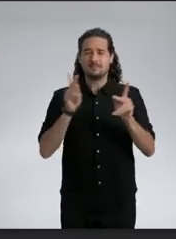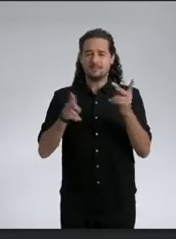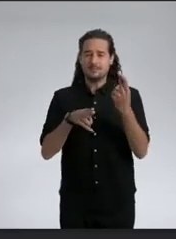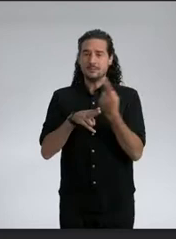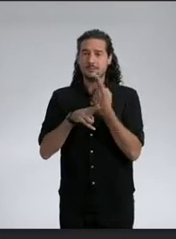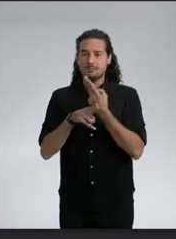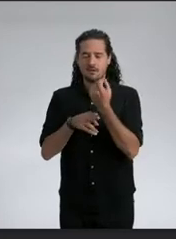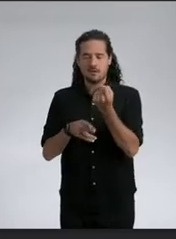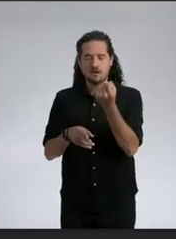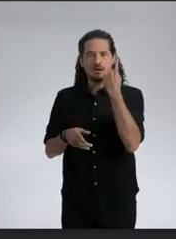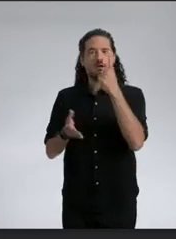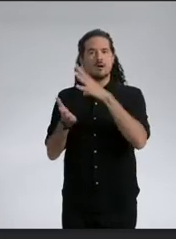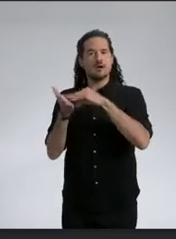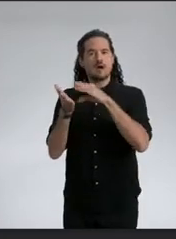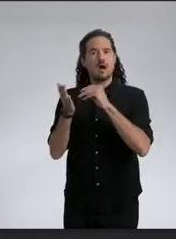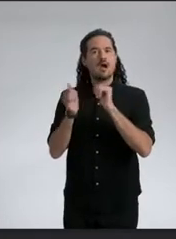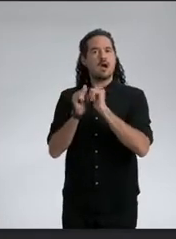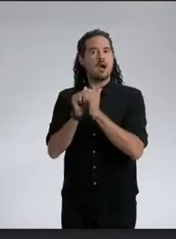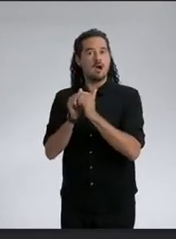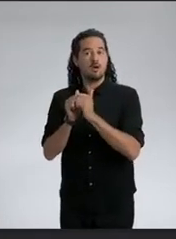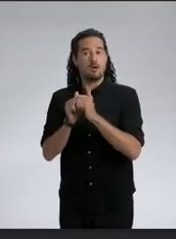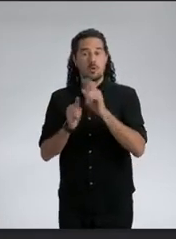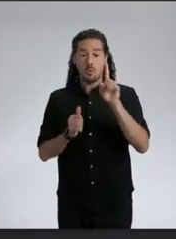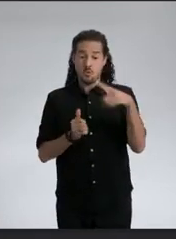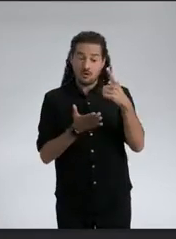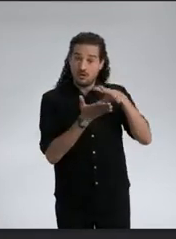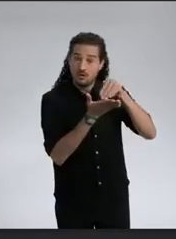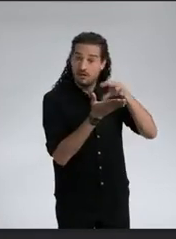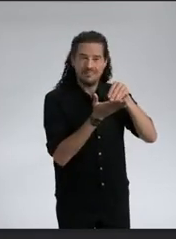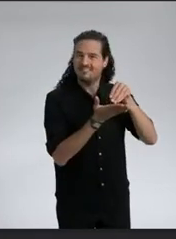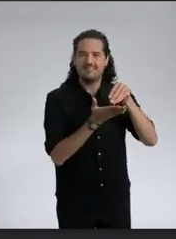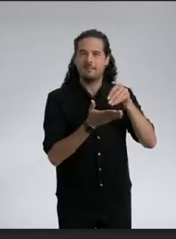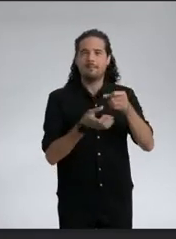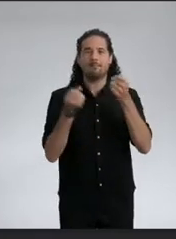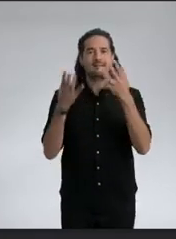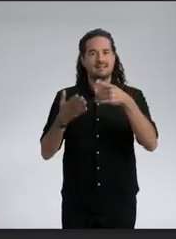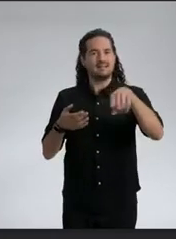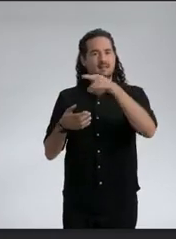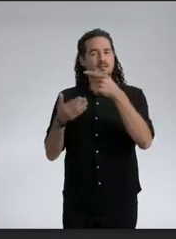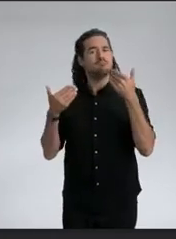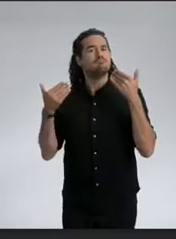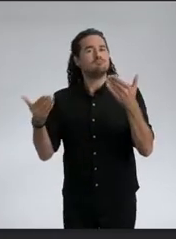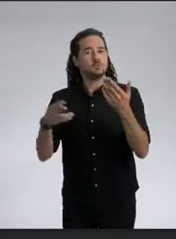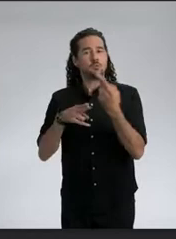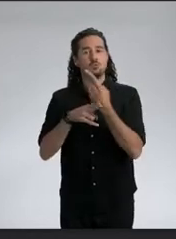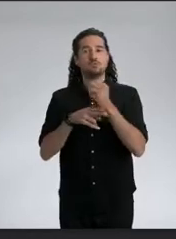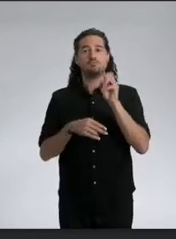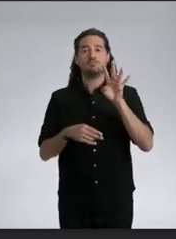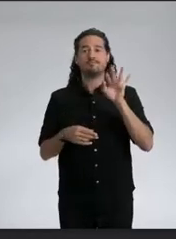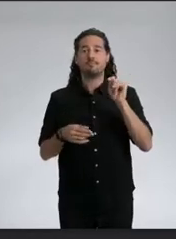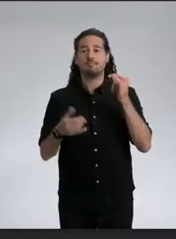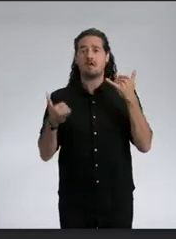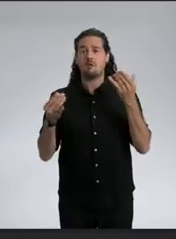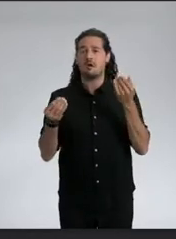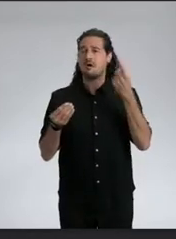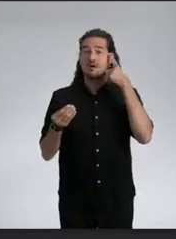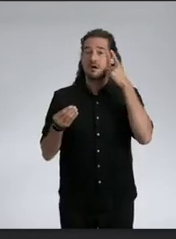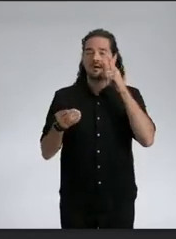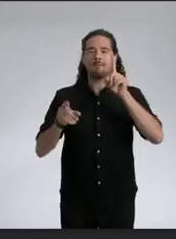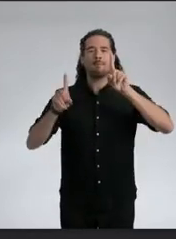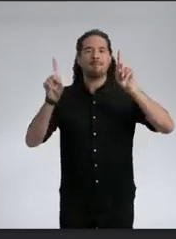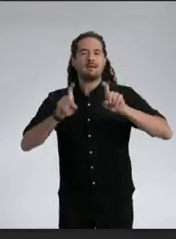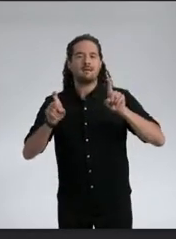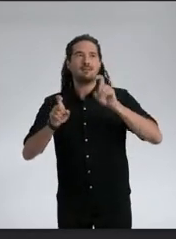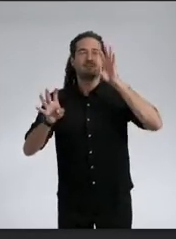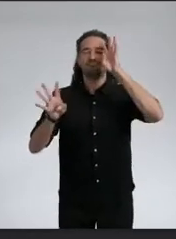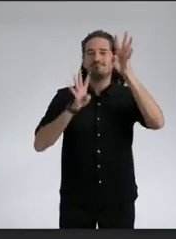And beyond being a great way to learn, we know a lot of you already use Swift Playgrounds to experiment, sketching out new ideas and playing with the latest